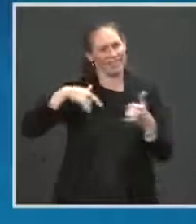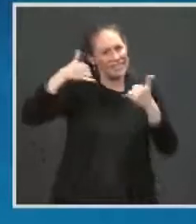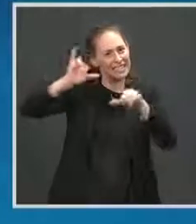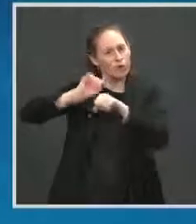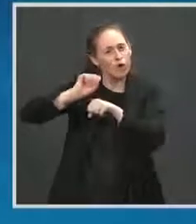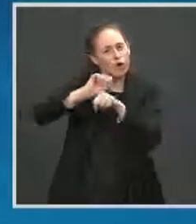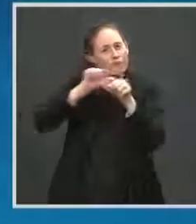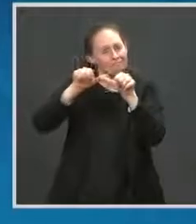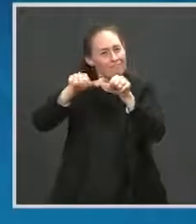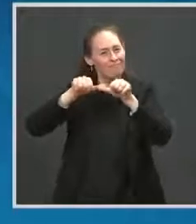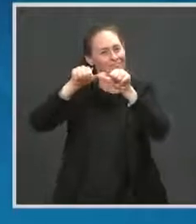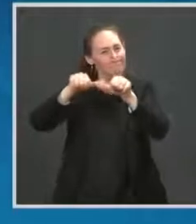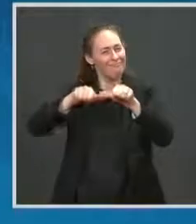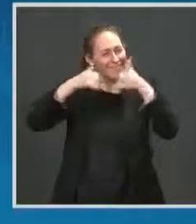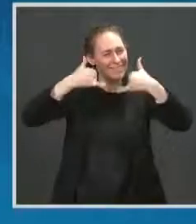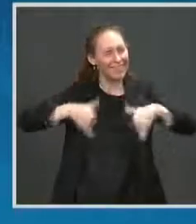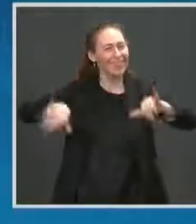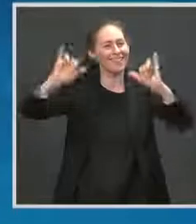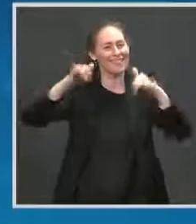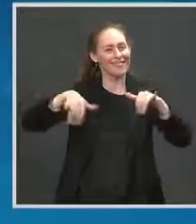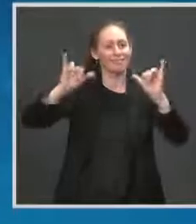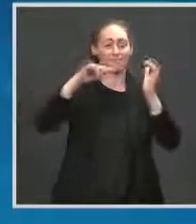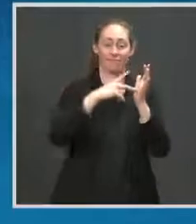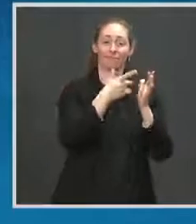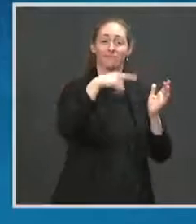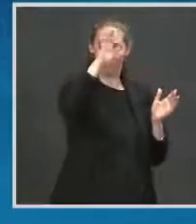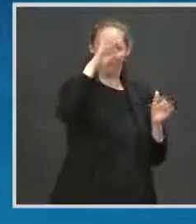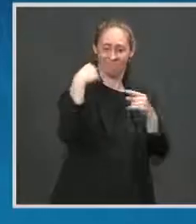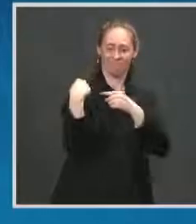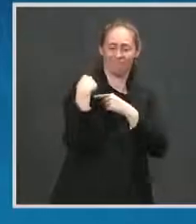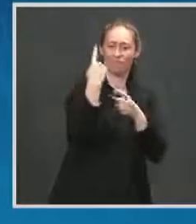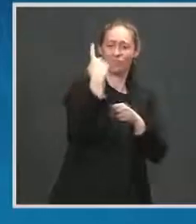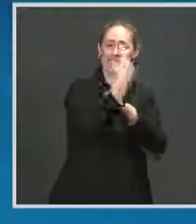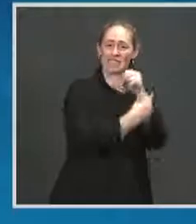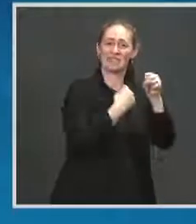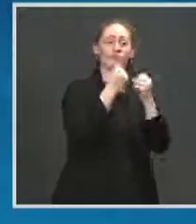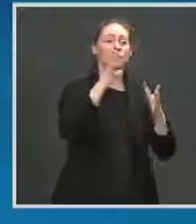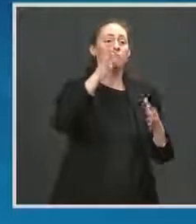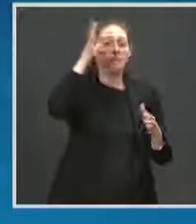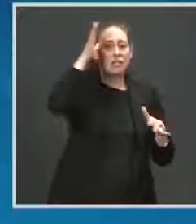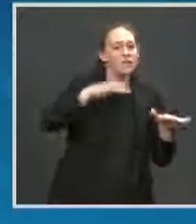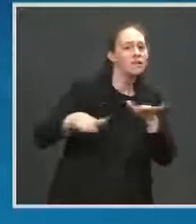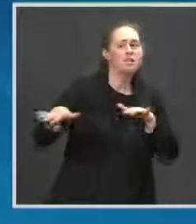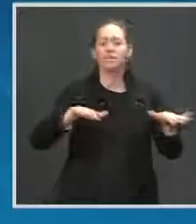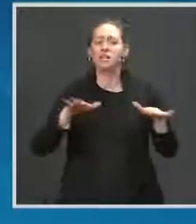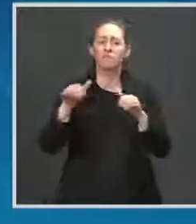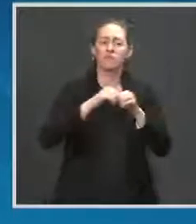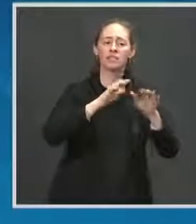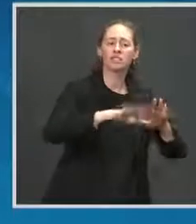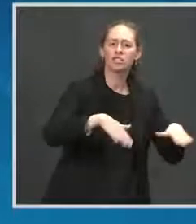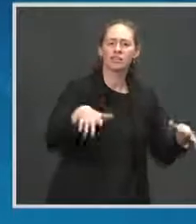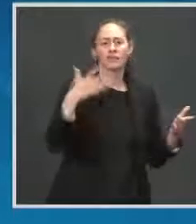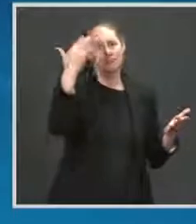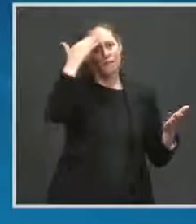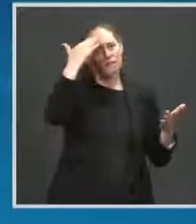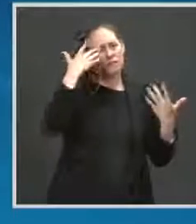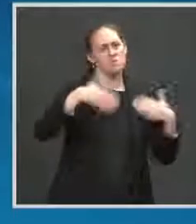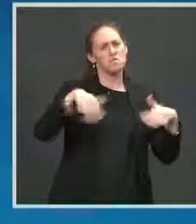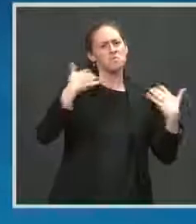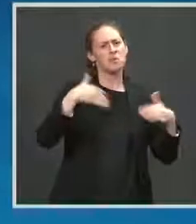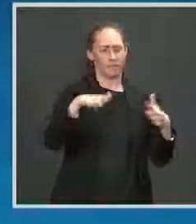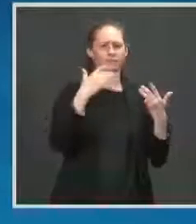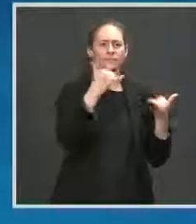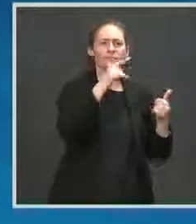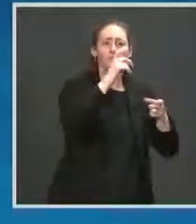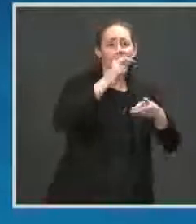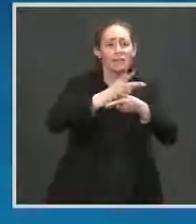any parent who has been home with their kids for the last year. Ask anybody who has been caring for their mother or their